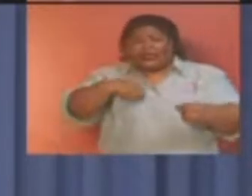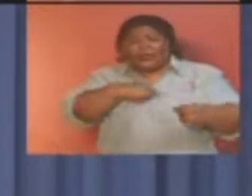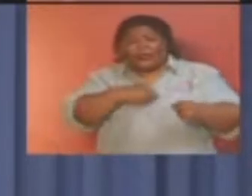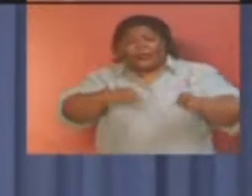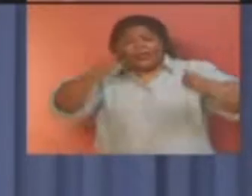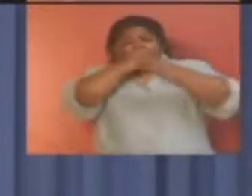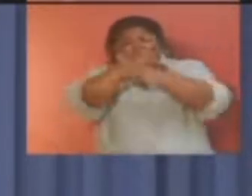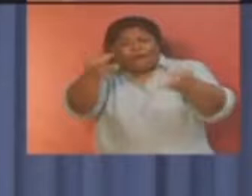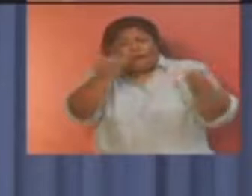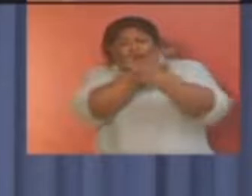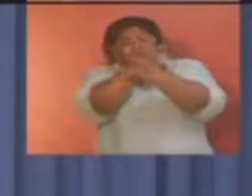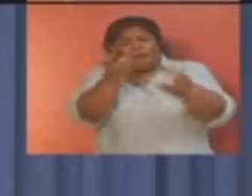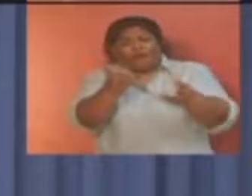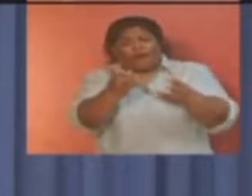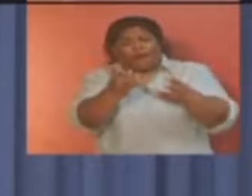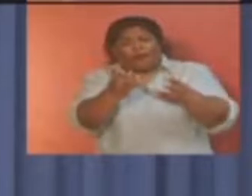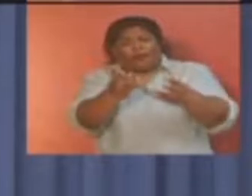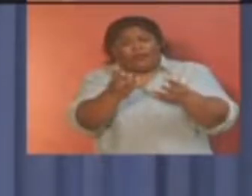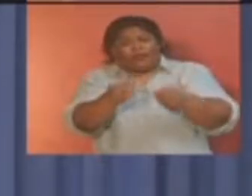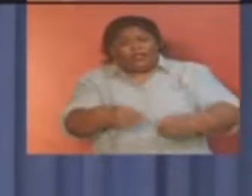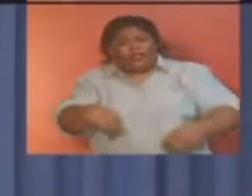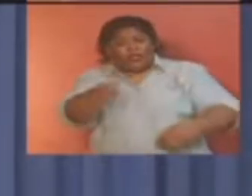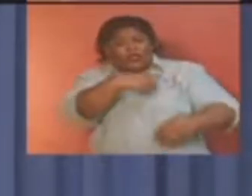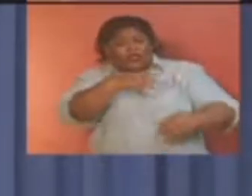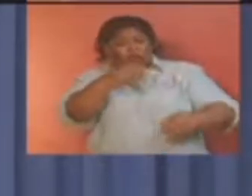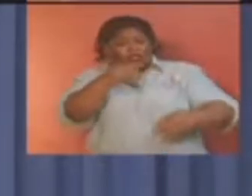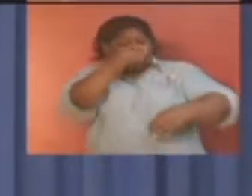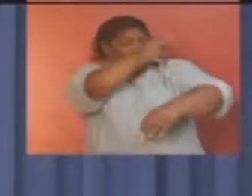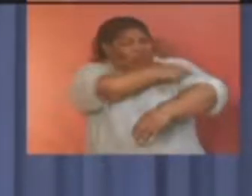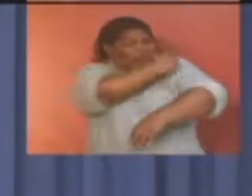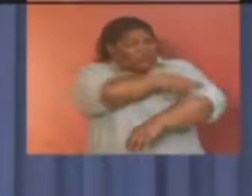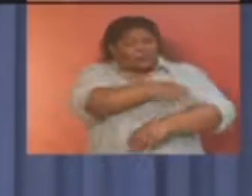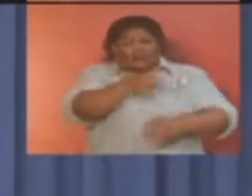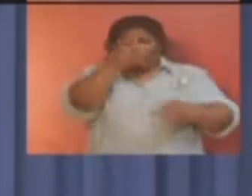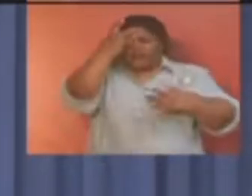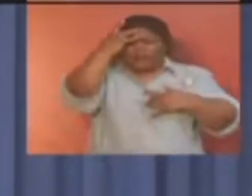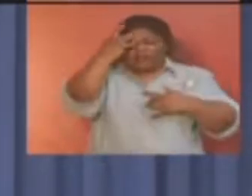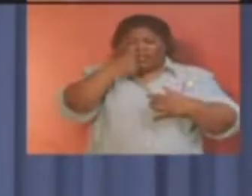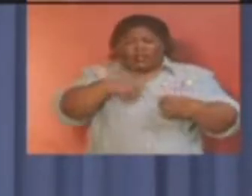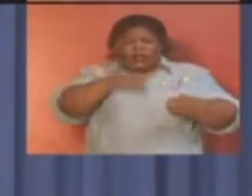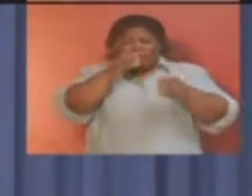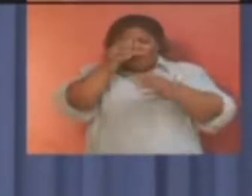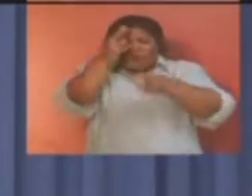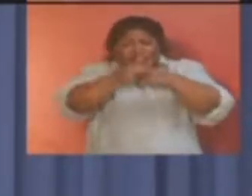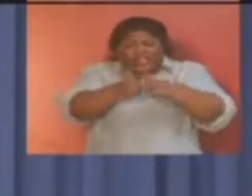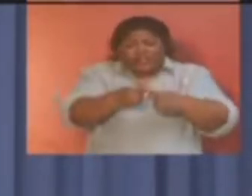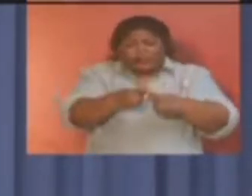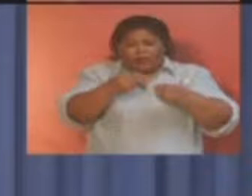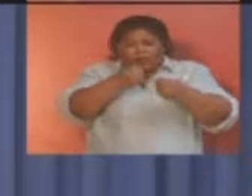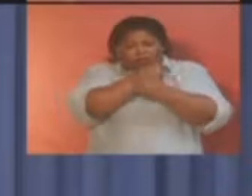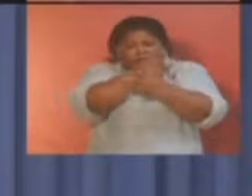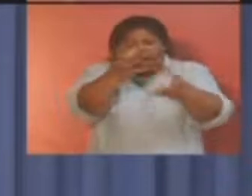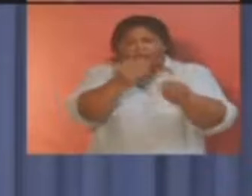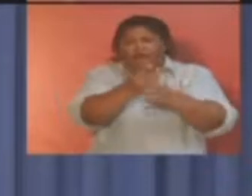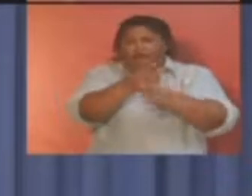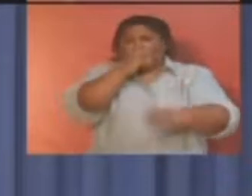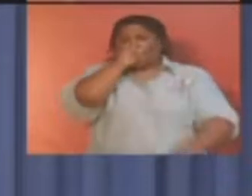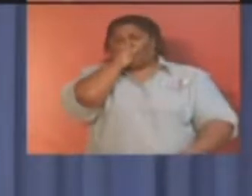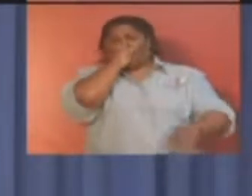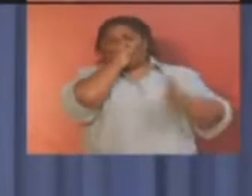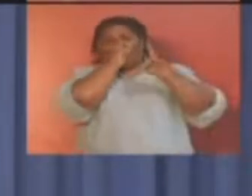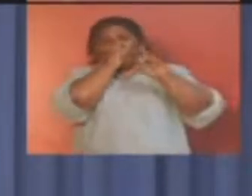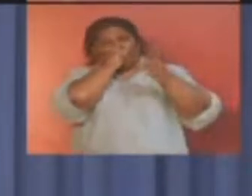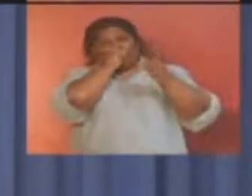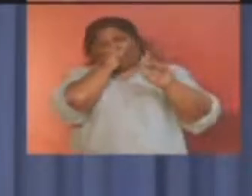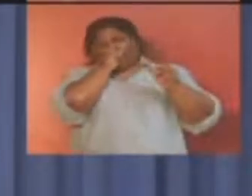name and who infected them. Everything else we have shared with you. And therefore, there's no